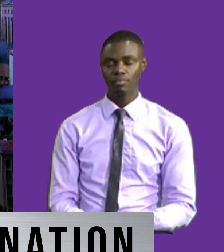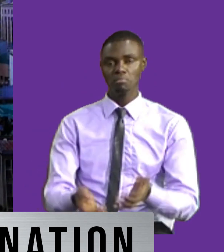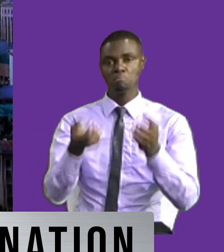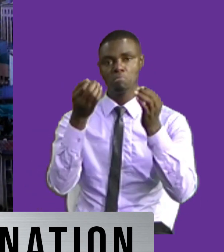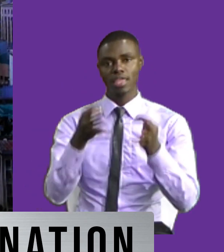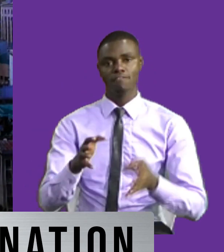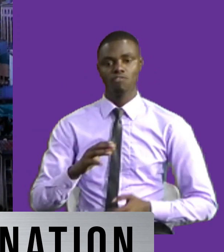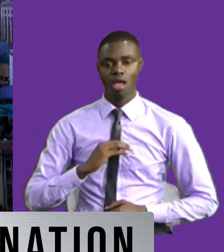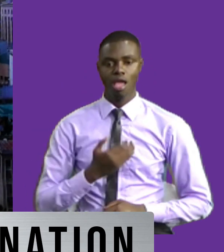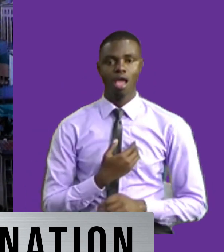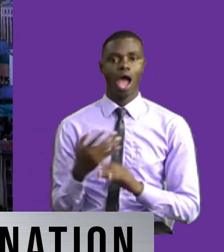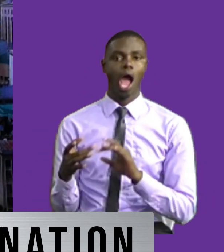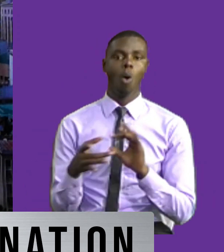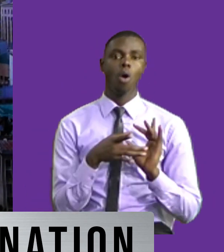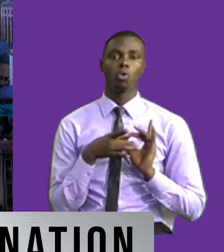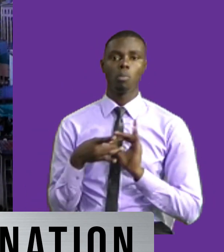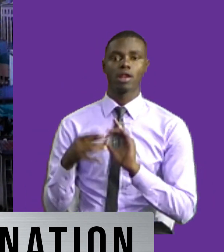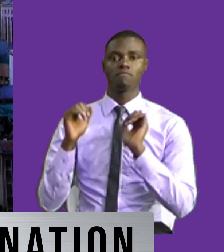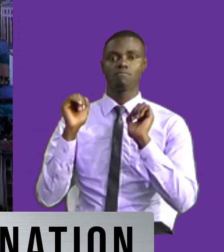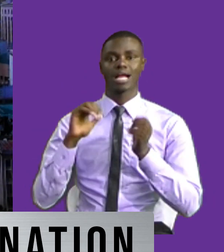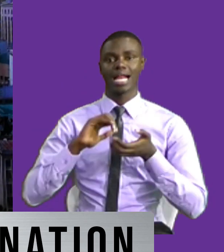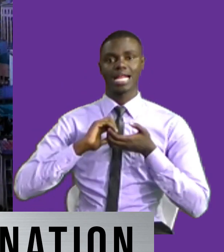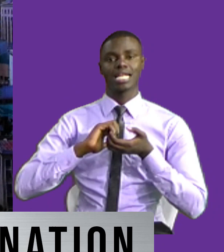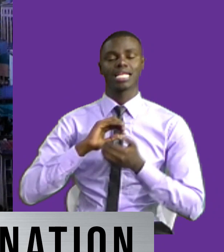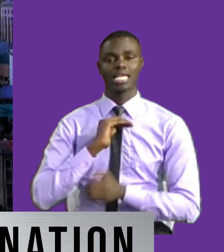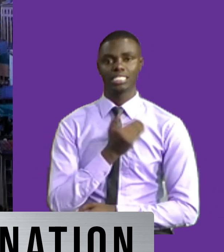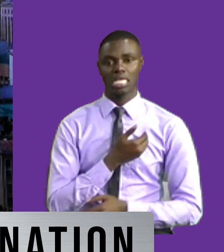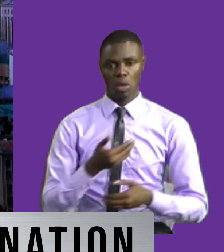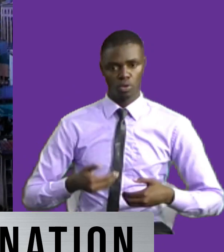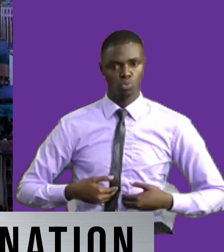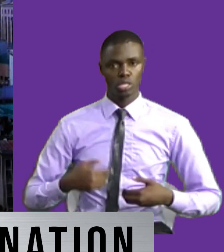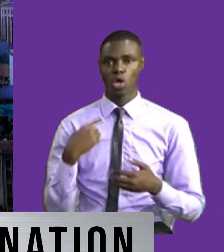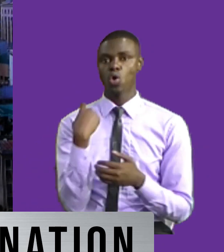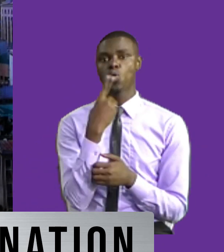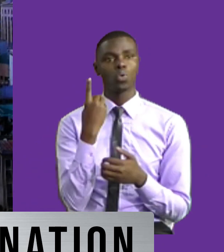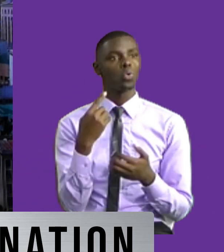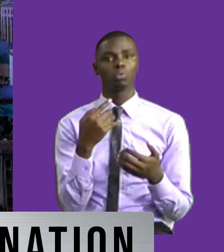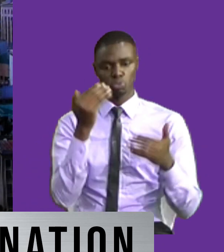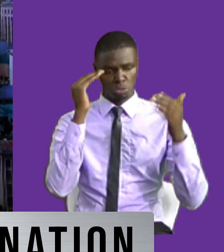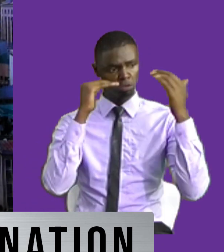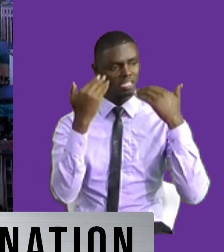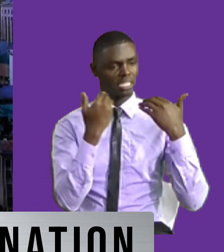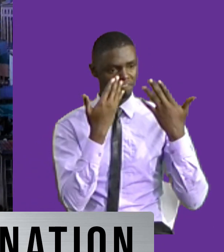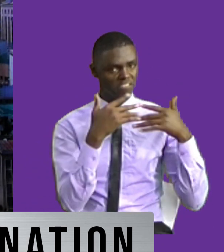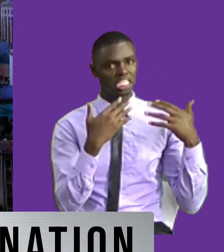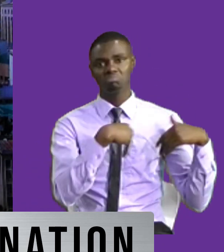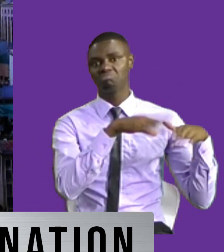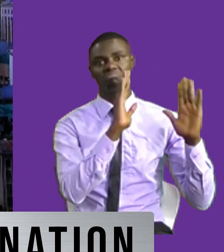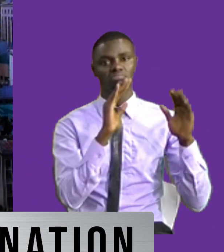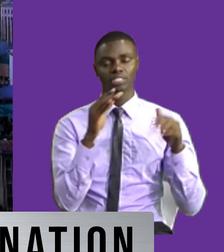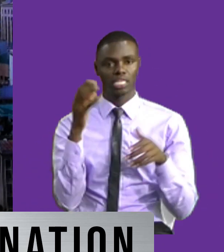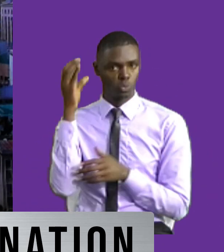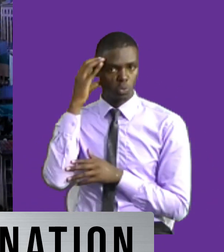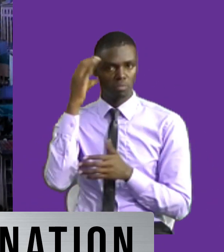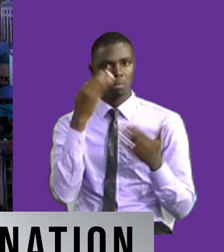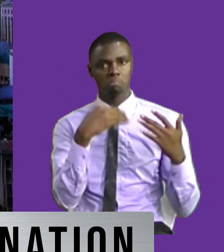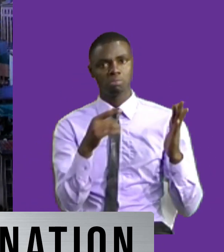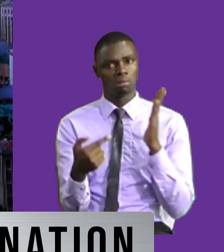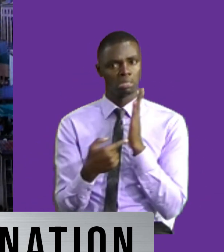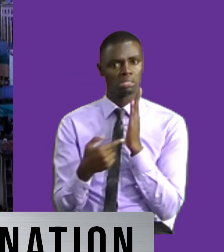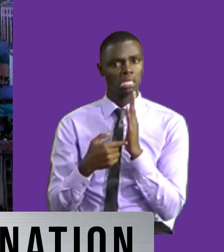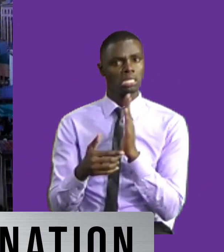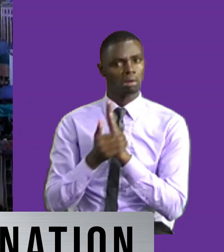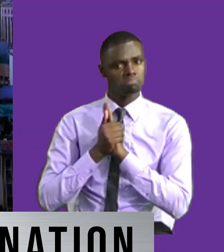our cooperatives can engage our young people who are leaving universities and colleges, who are technically